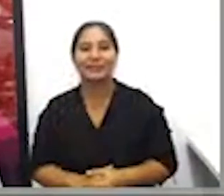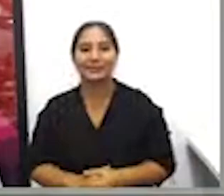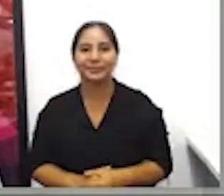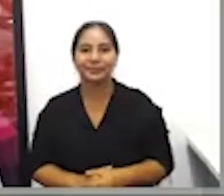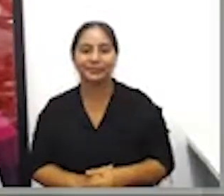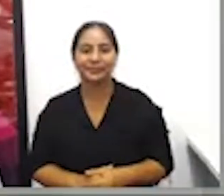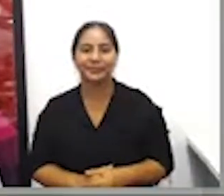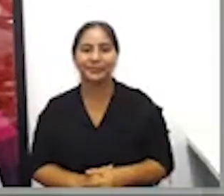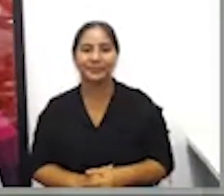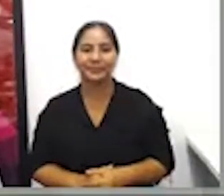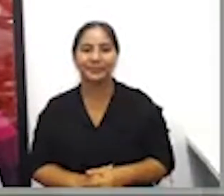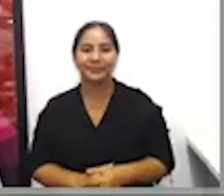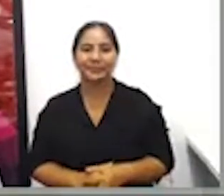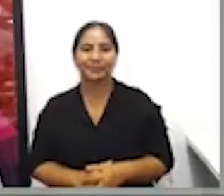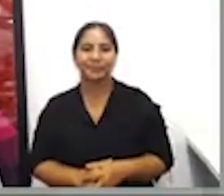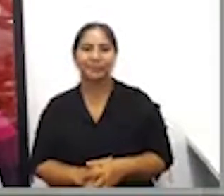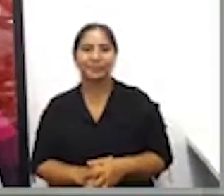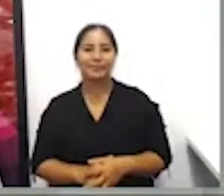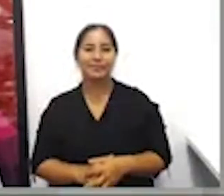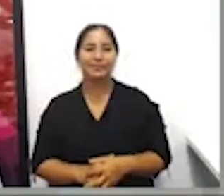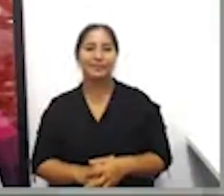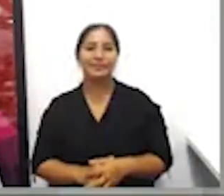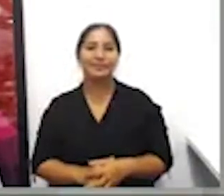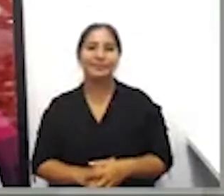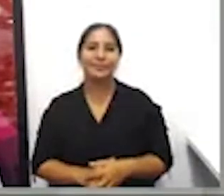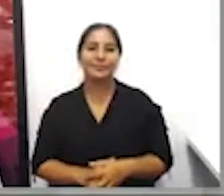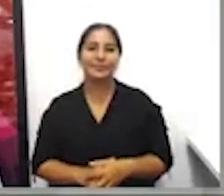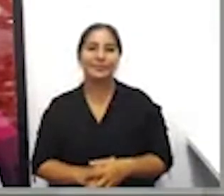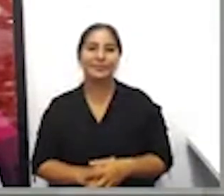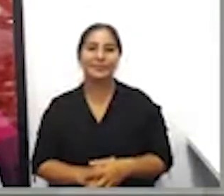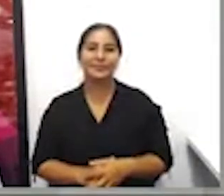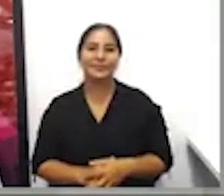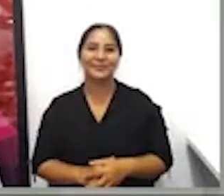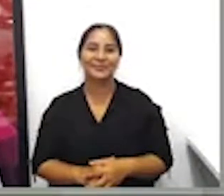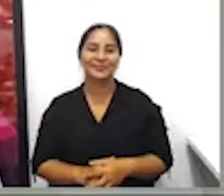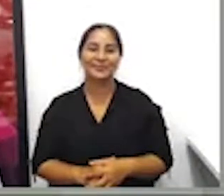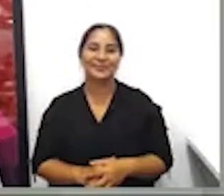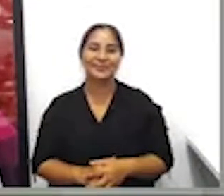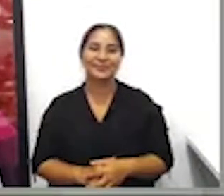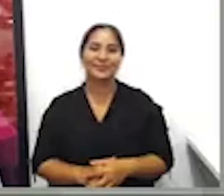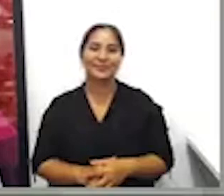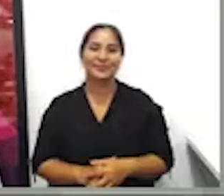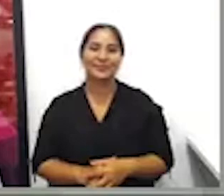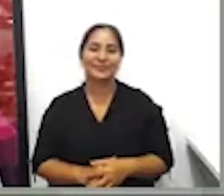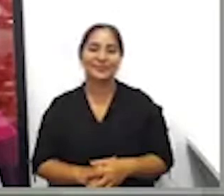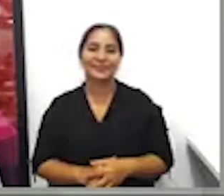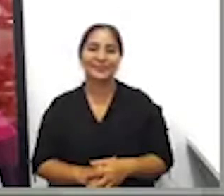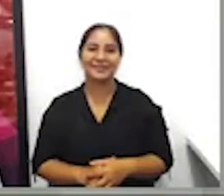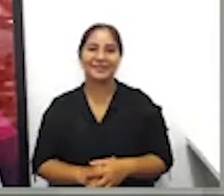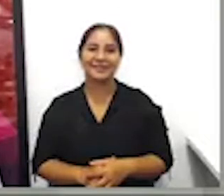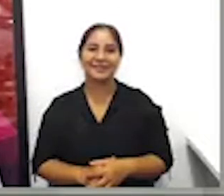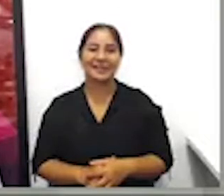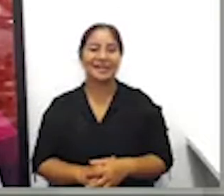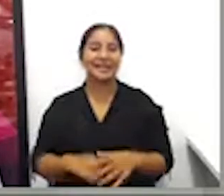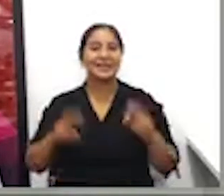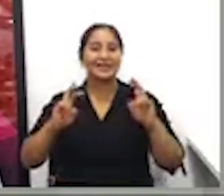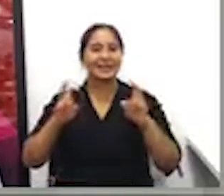with Iran. I won't go into the story of why this became my nickname, is Silver Fox.